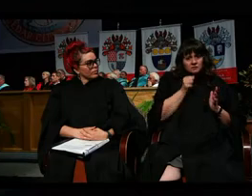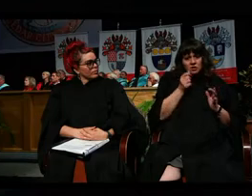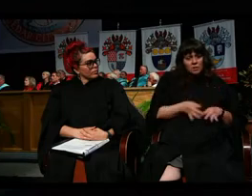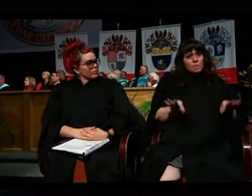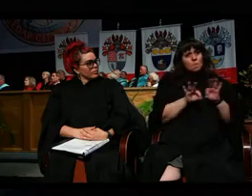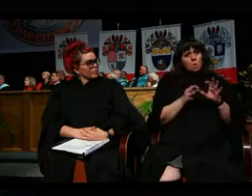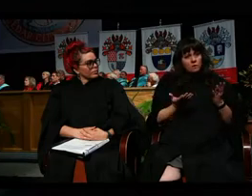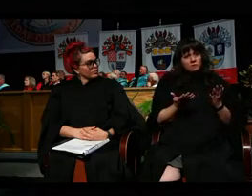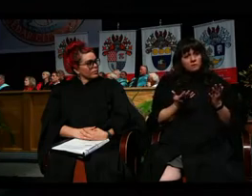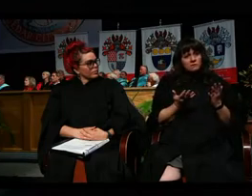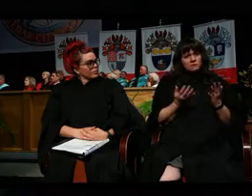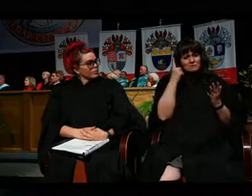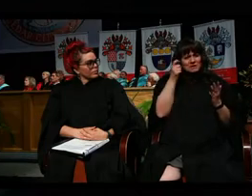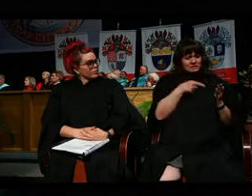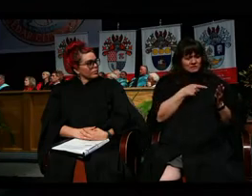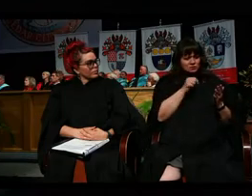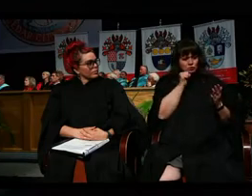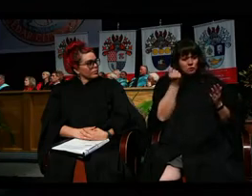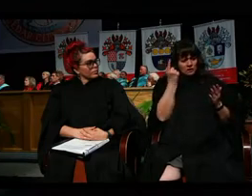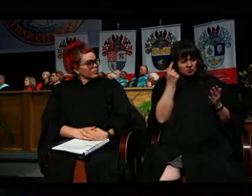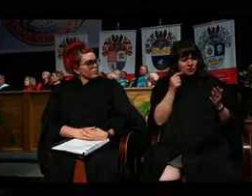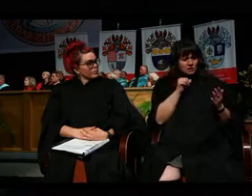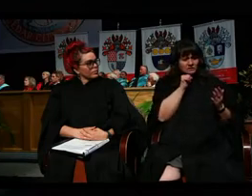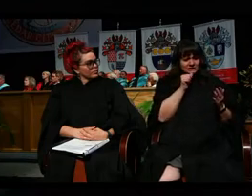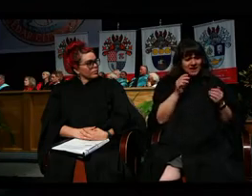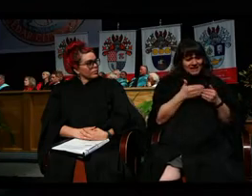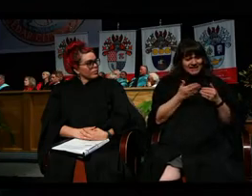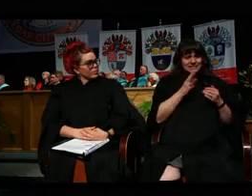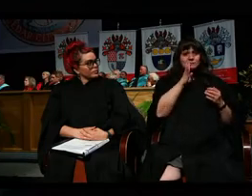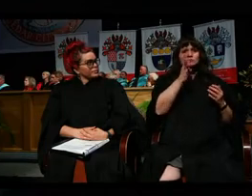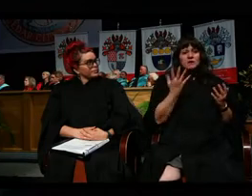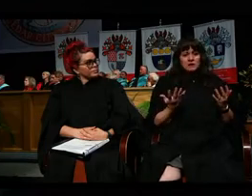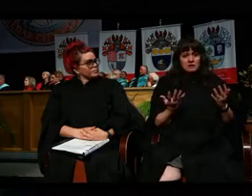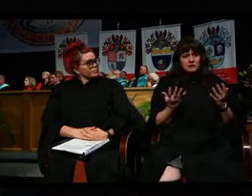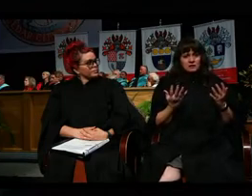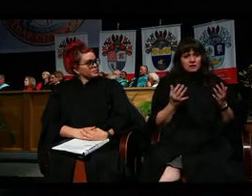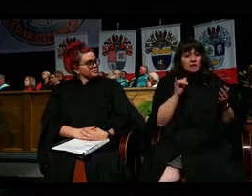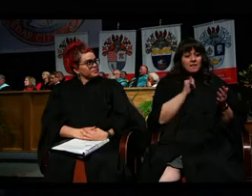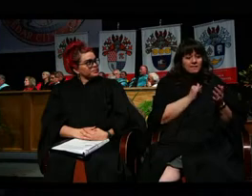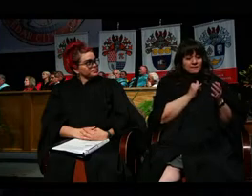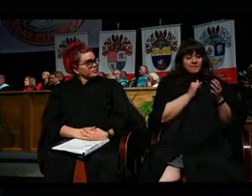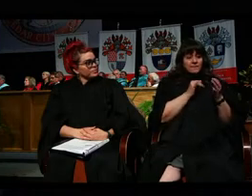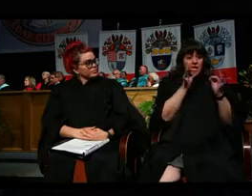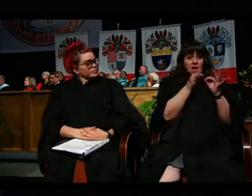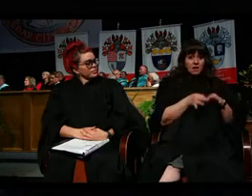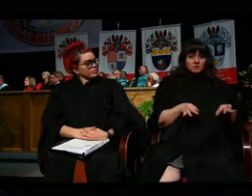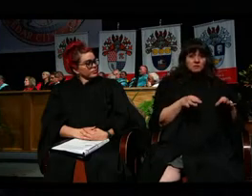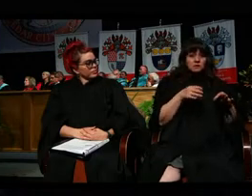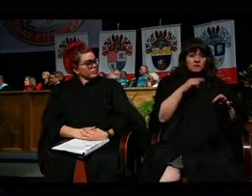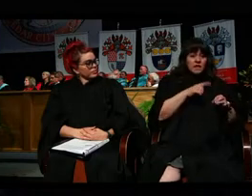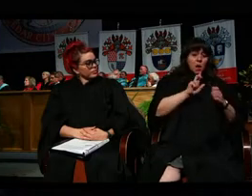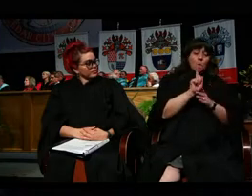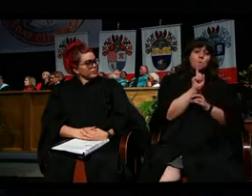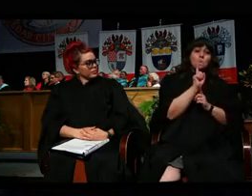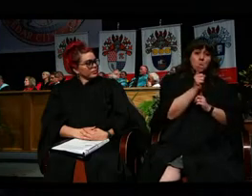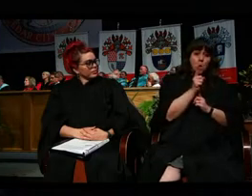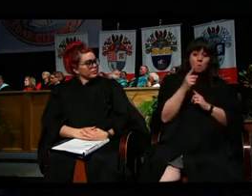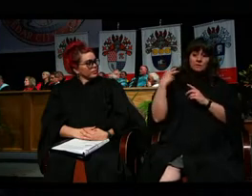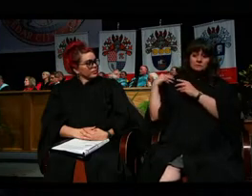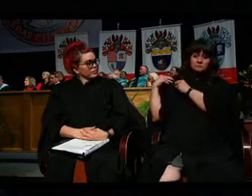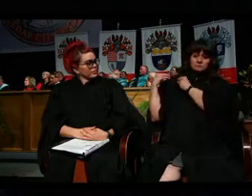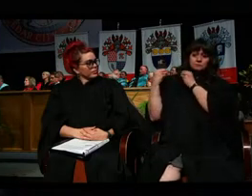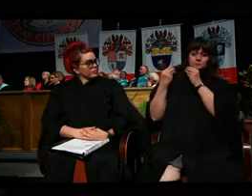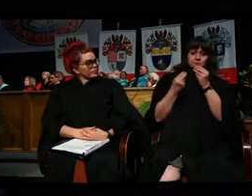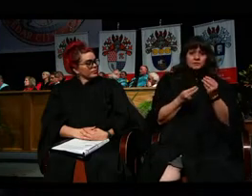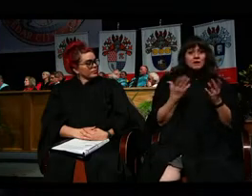difficult to articulate. The evolution and molding of social mores across the ages might well be like